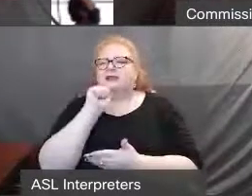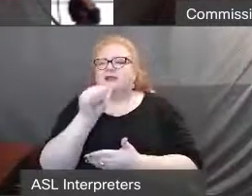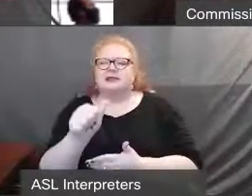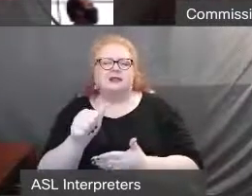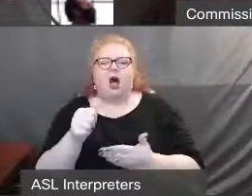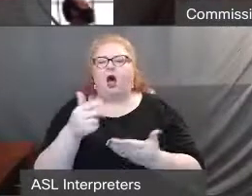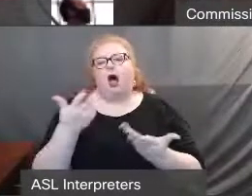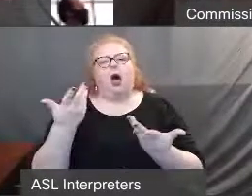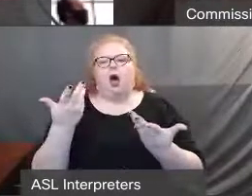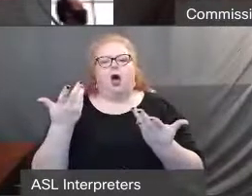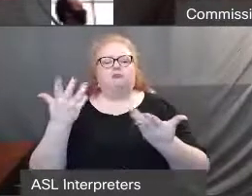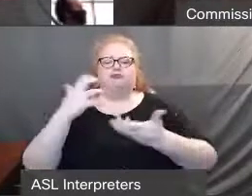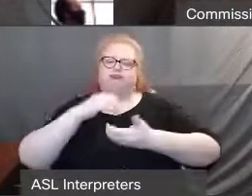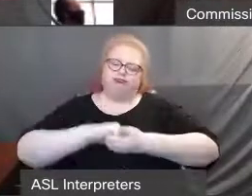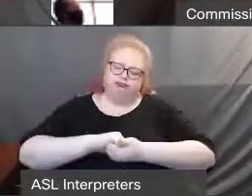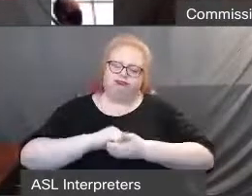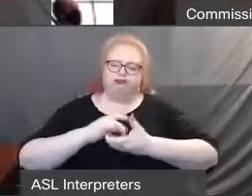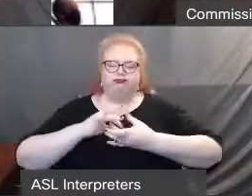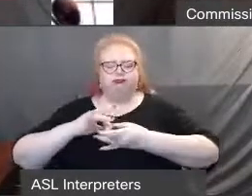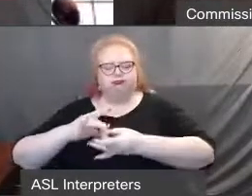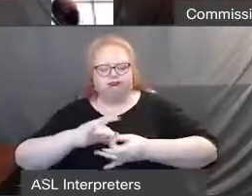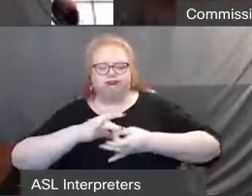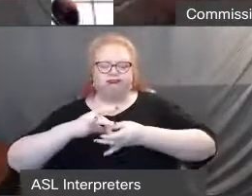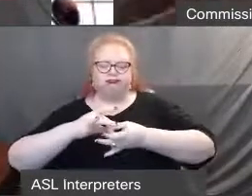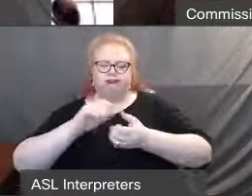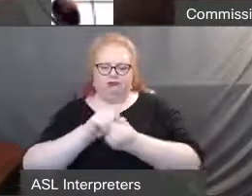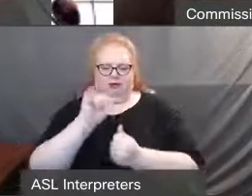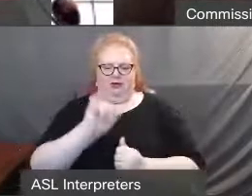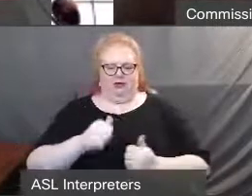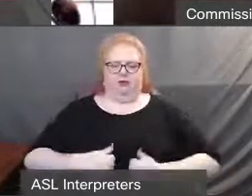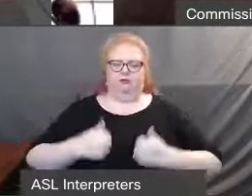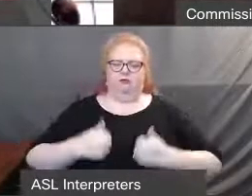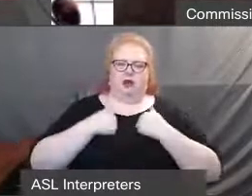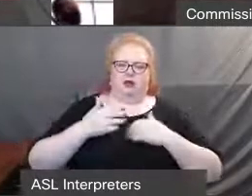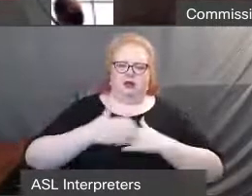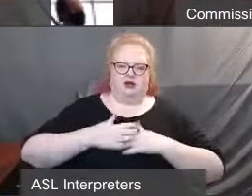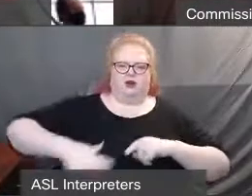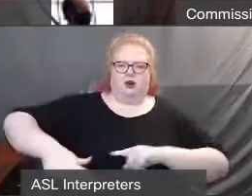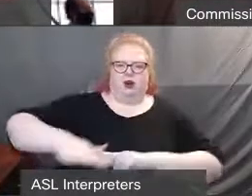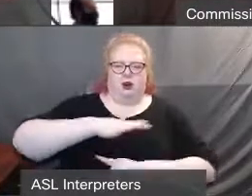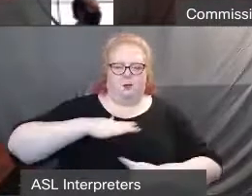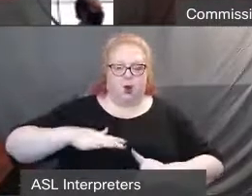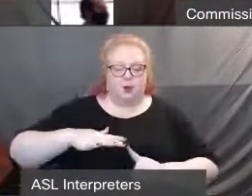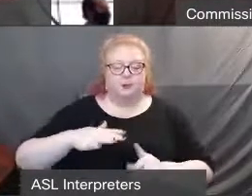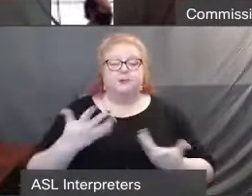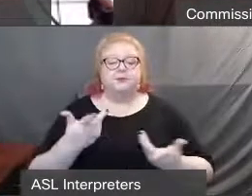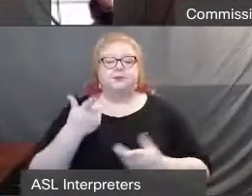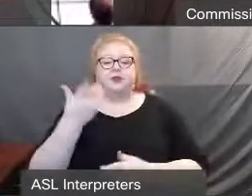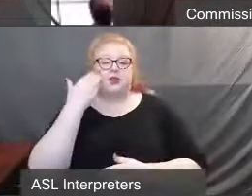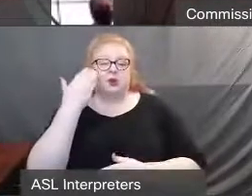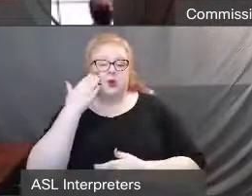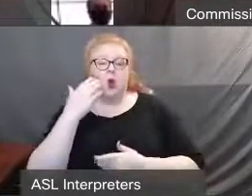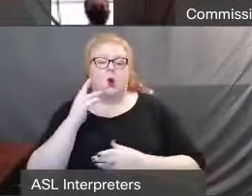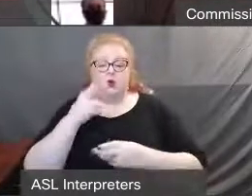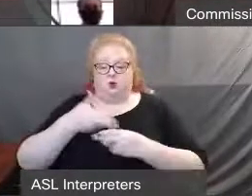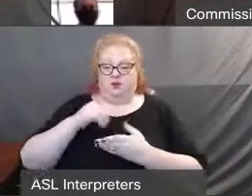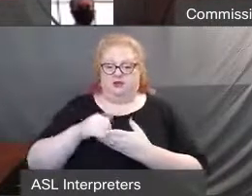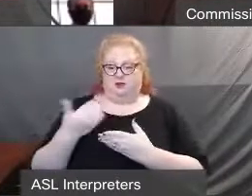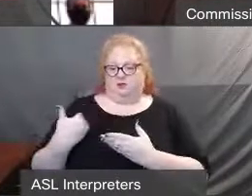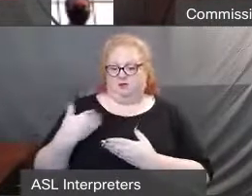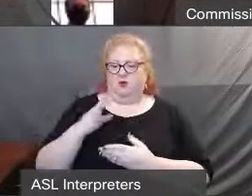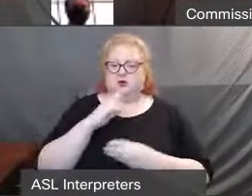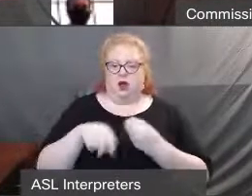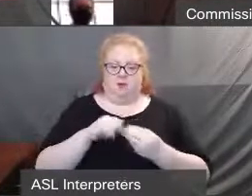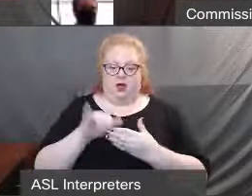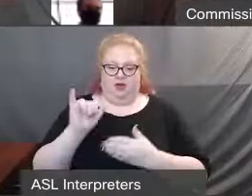such a dense residential neighborhood. I know that, I think in mentioning earlier when you were talking about the application, the properties, my